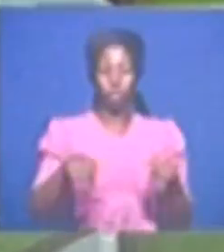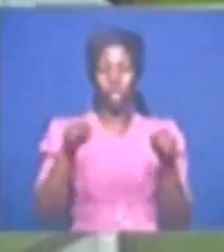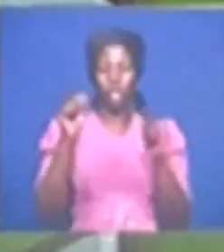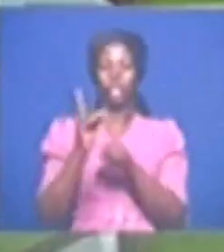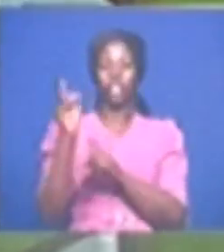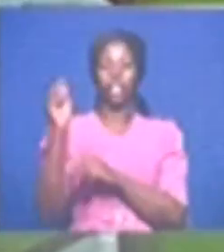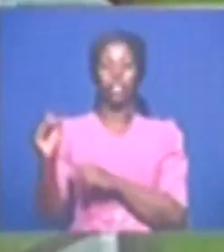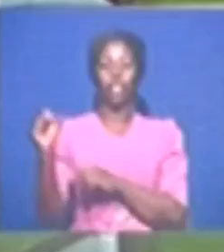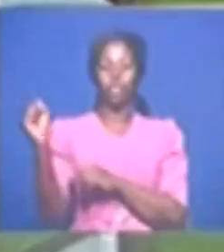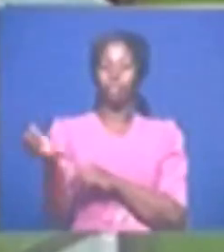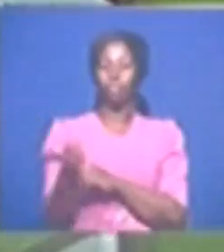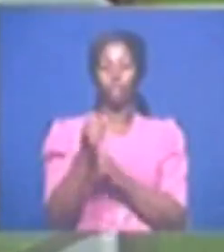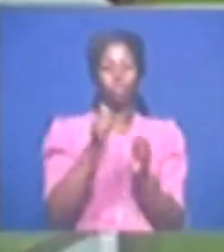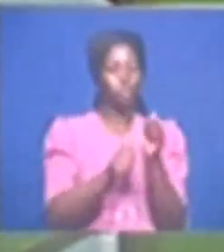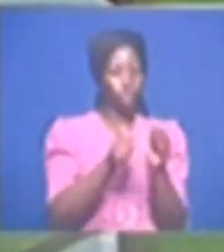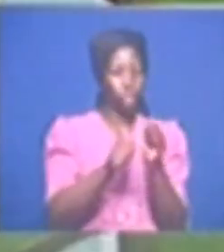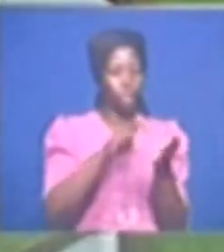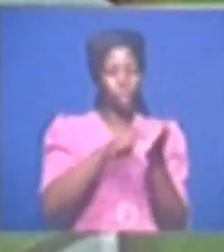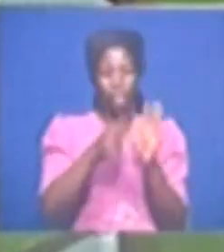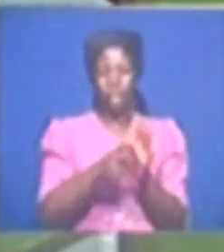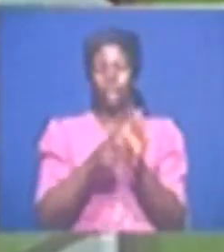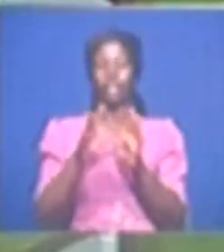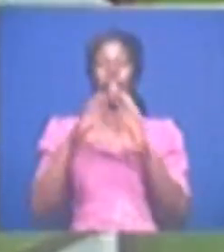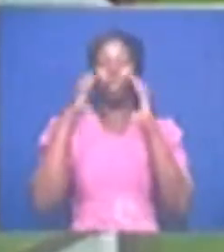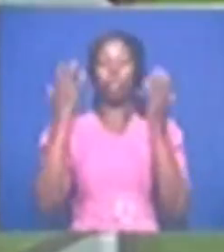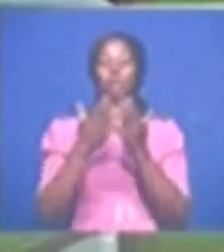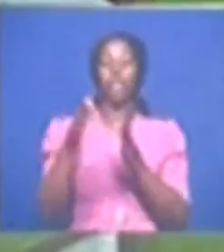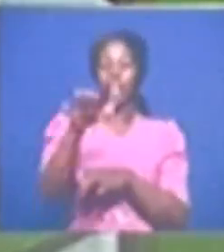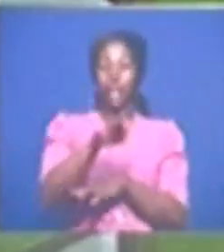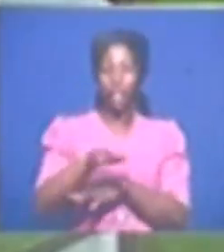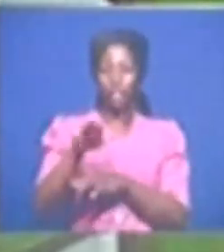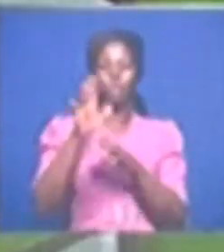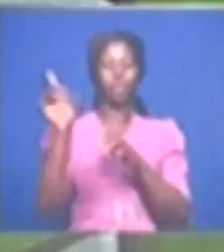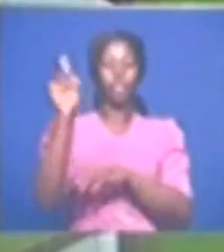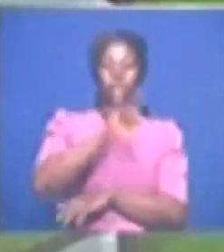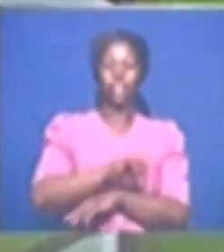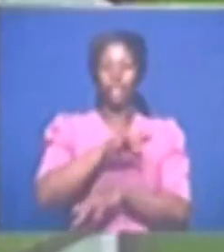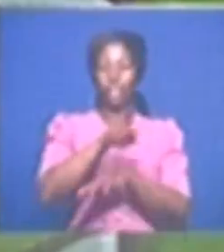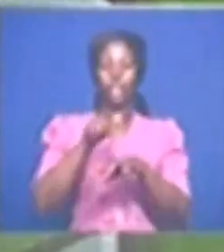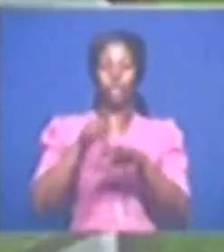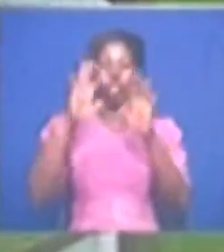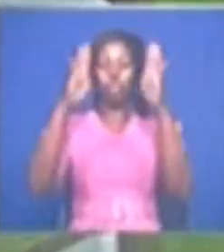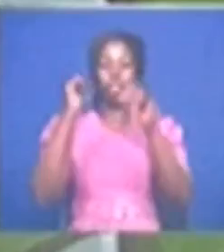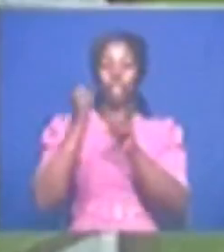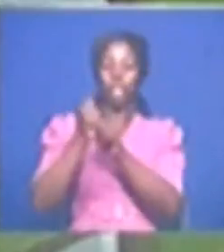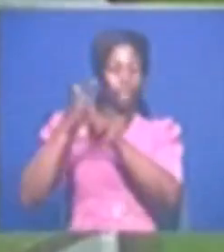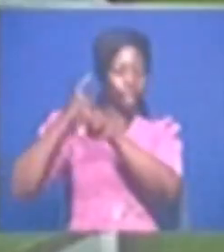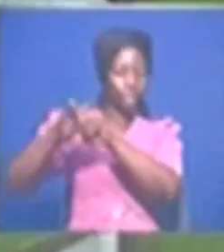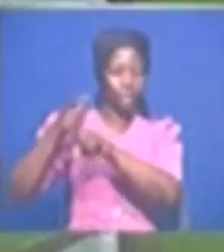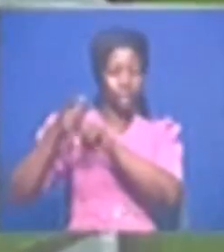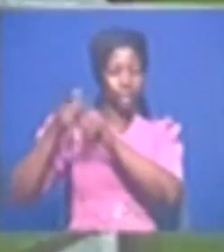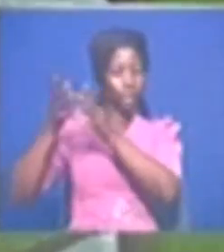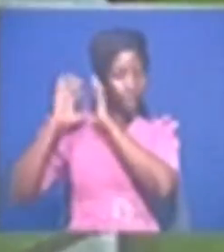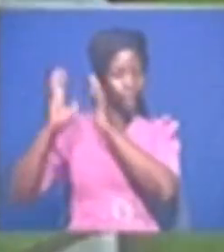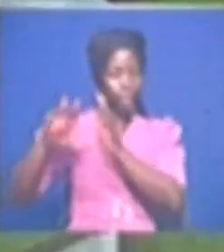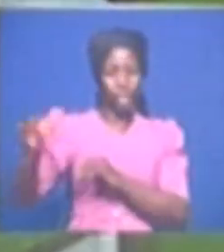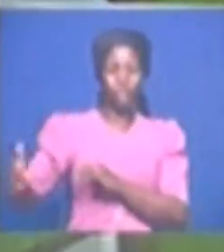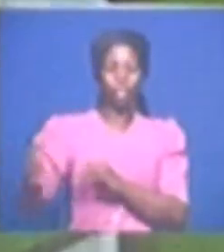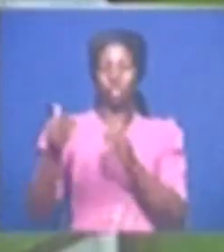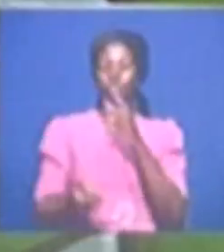also means it is the World Environment Day, the national celebrations held in Kilifi County. But of course, that is what will be forming the basis of our